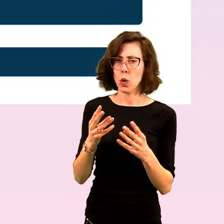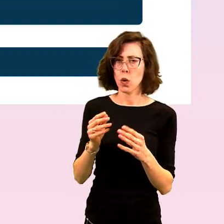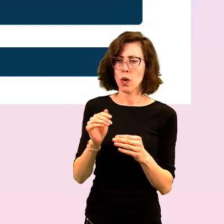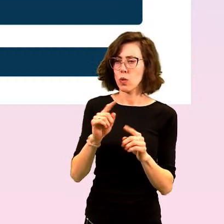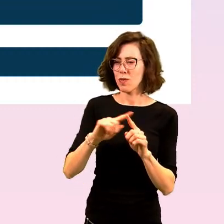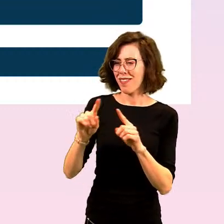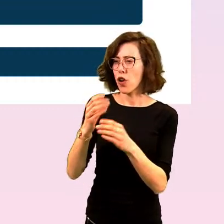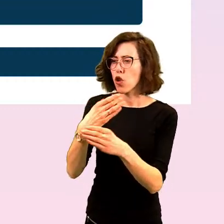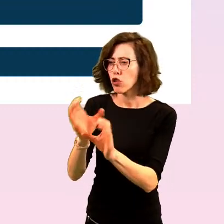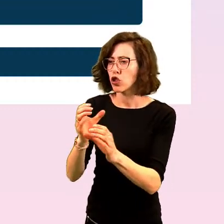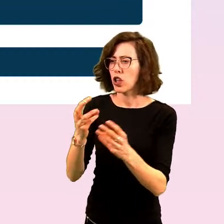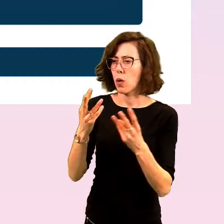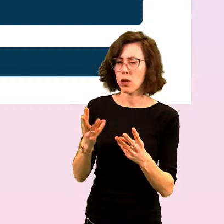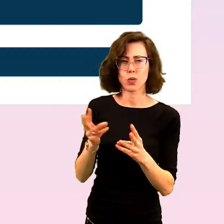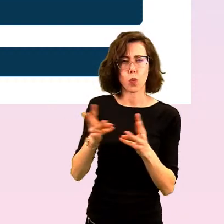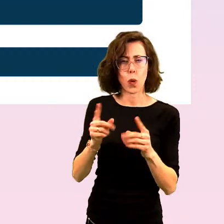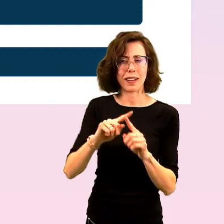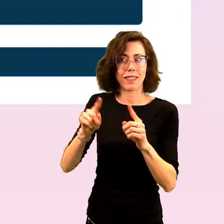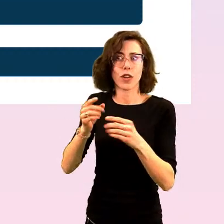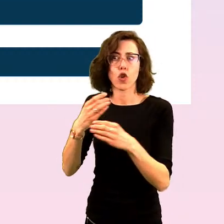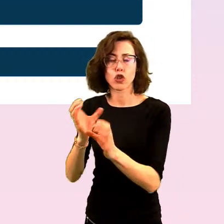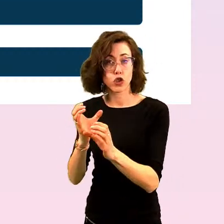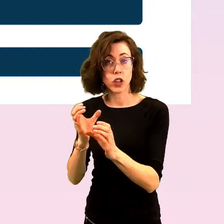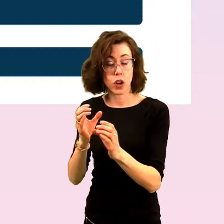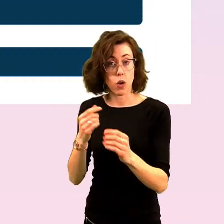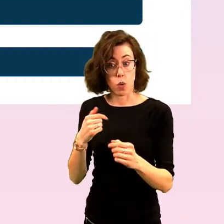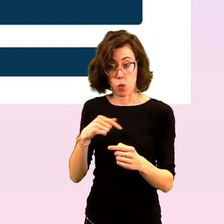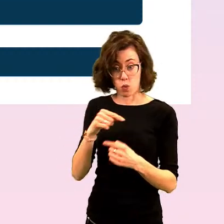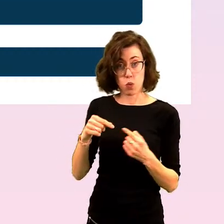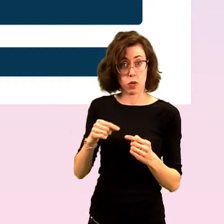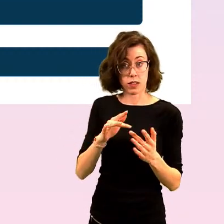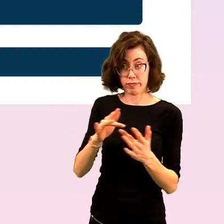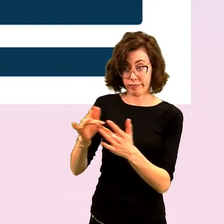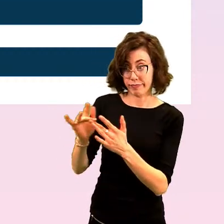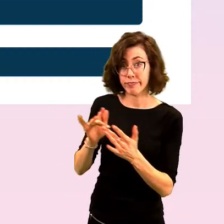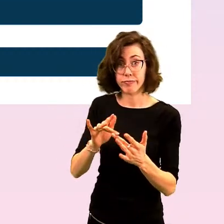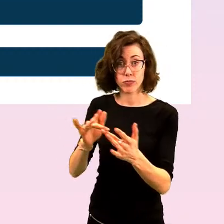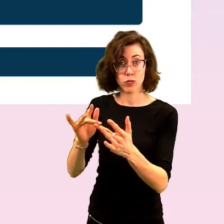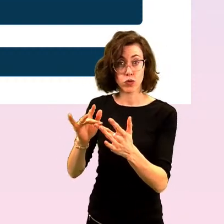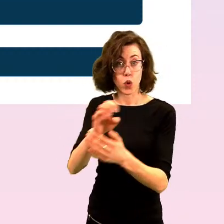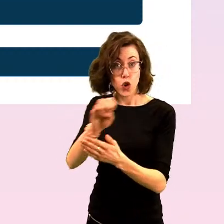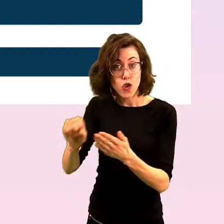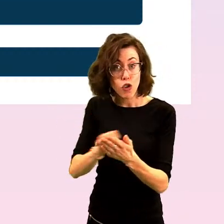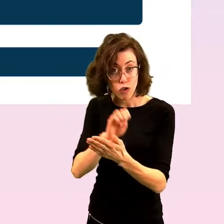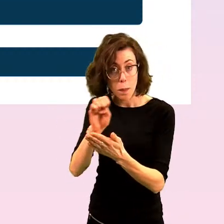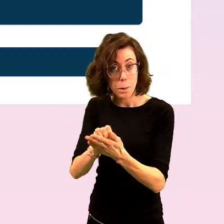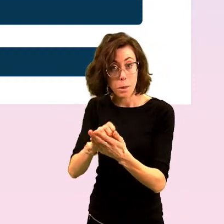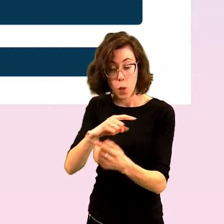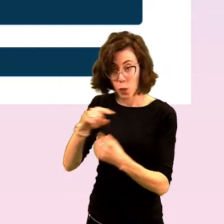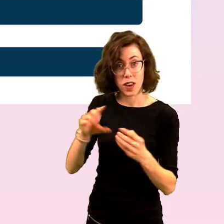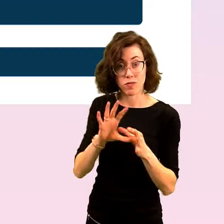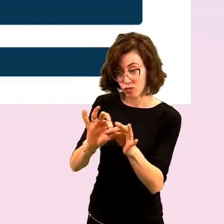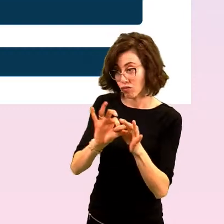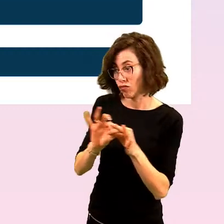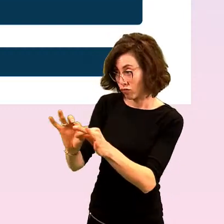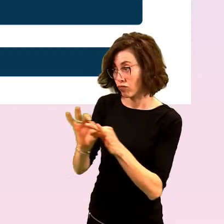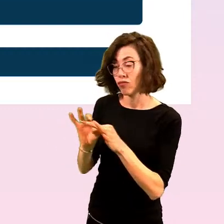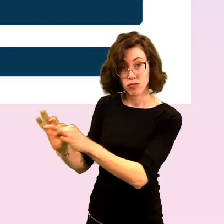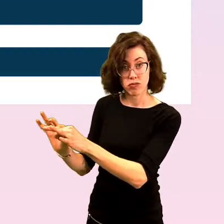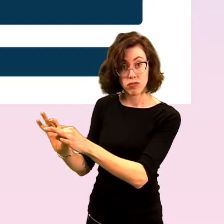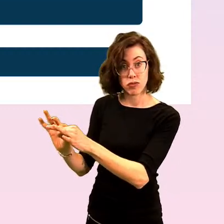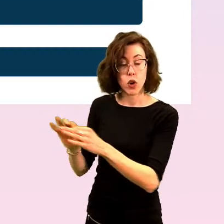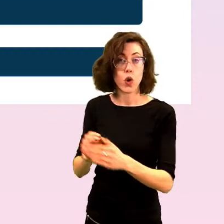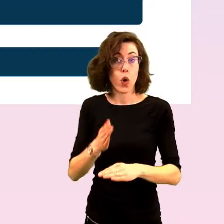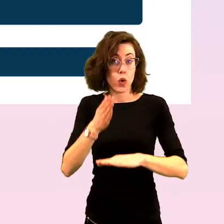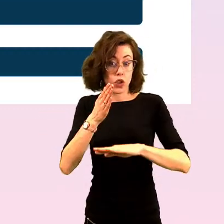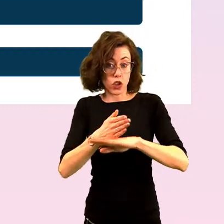of our public employment agencies around Europe, and the jobs that are available here are visible